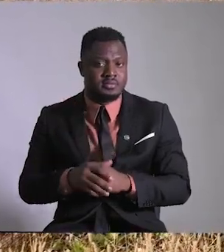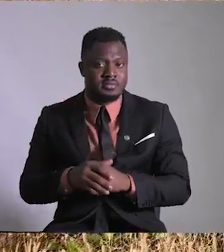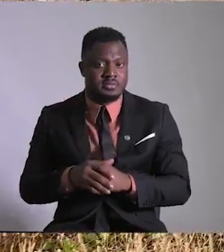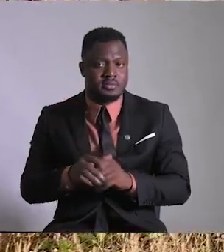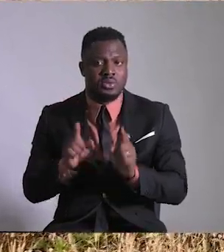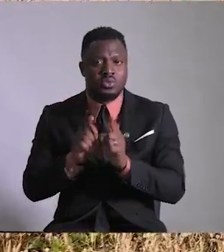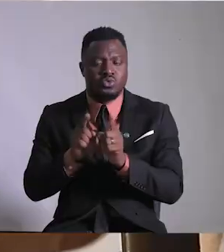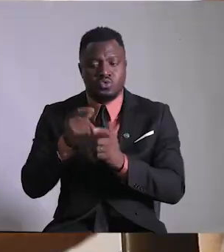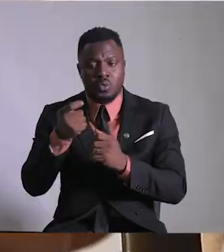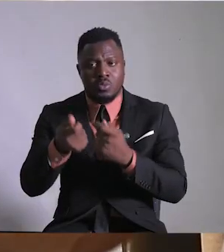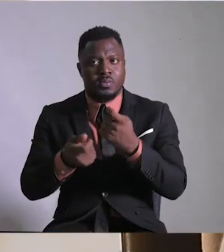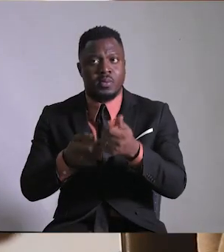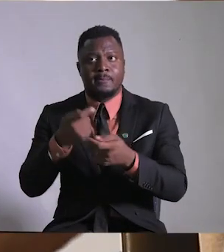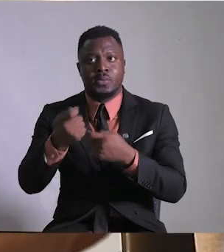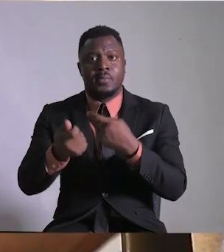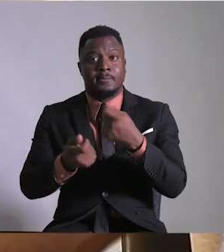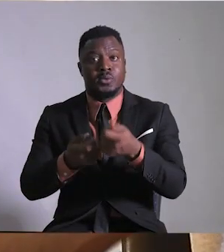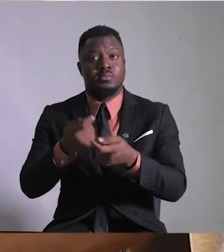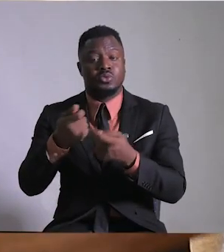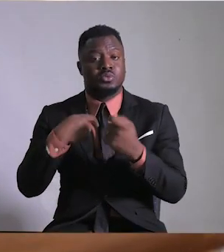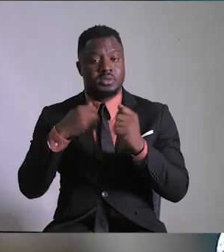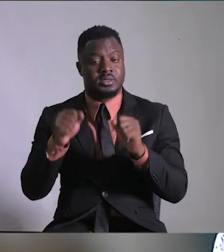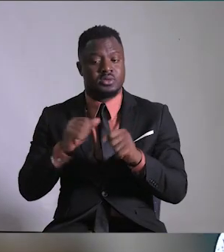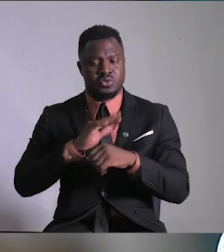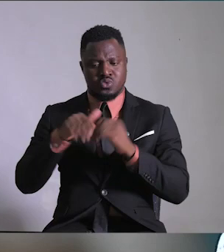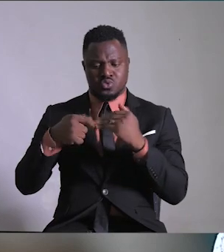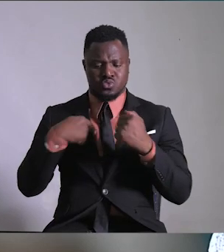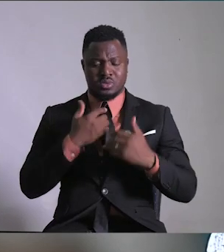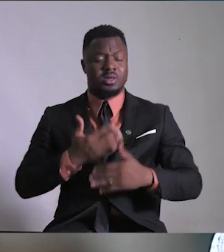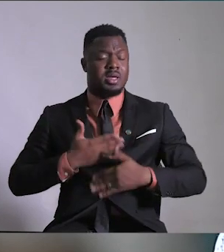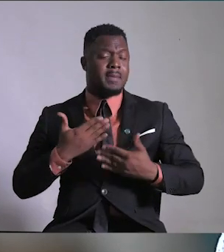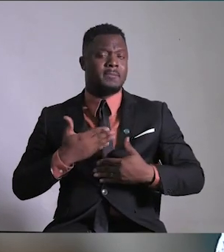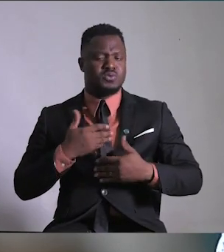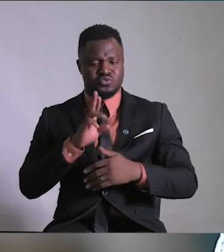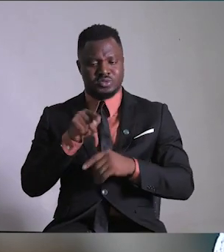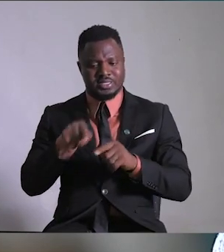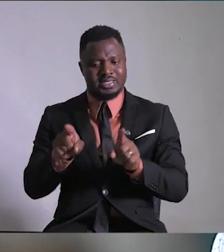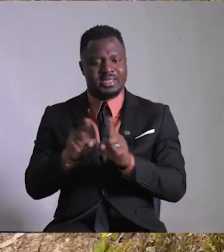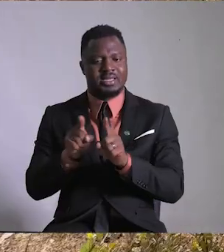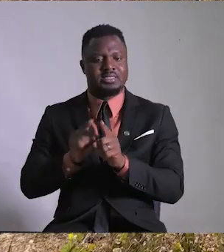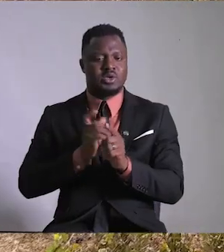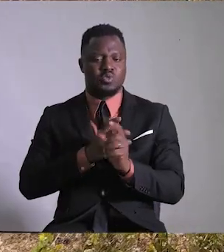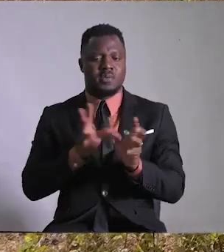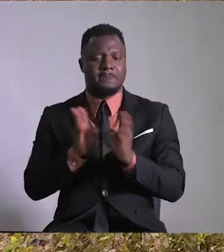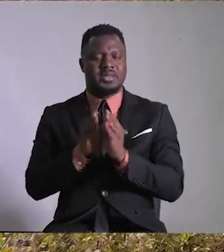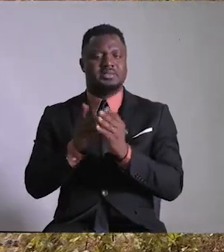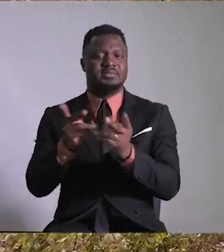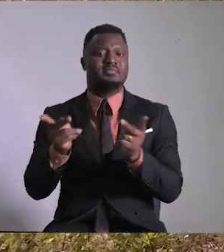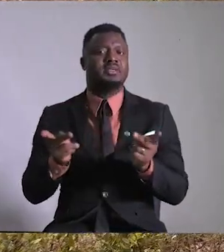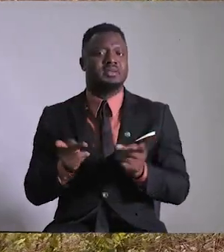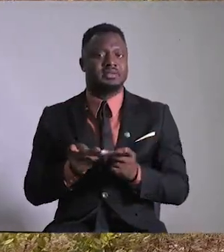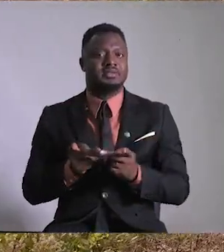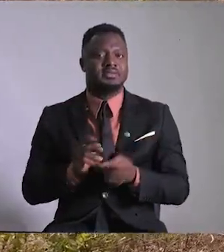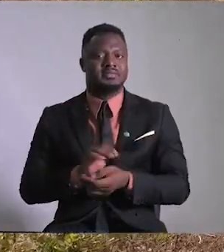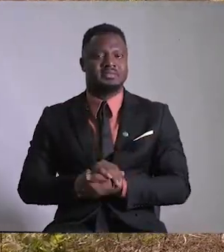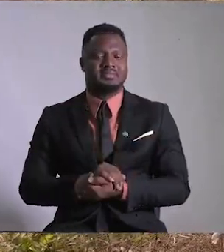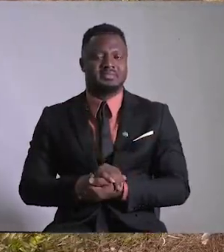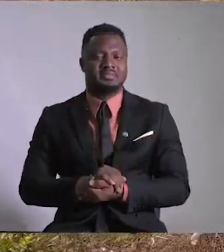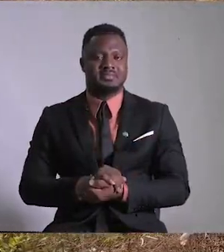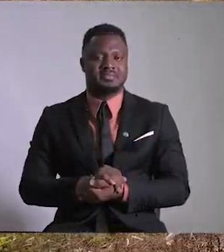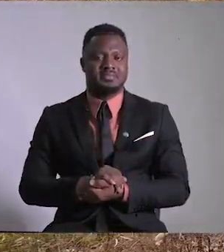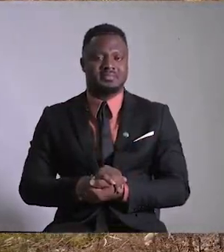foundation. Gradually, it's coming up. We are all happy. We want to use it as our meeting